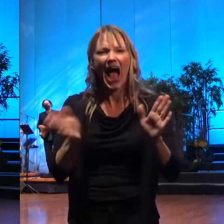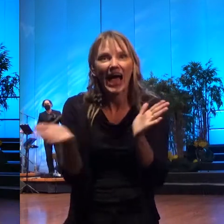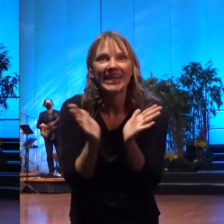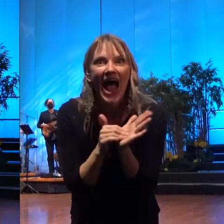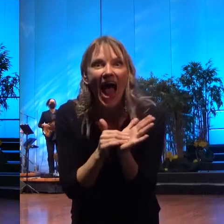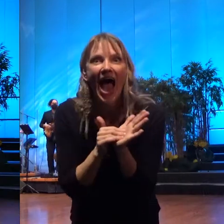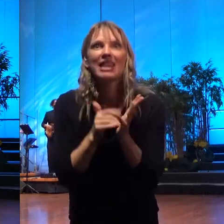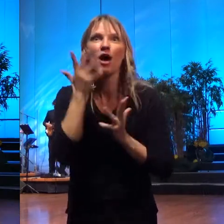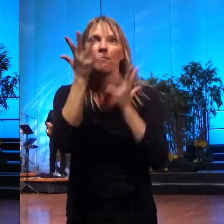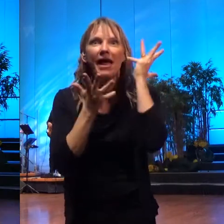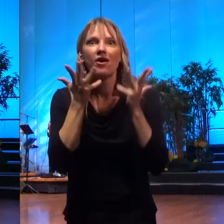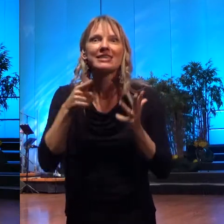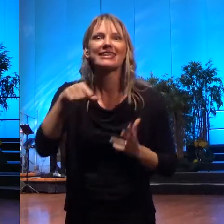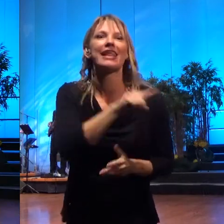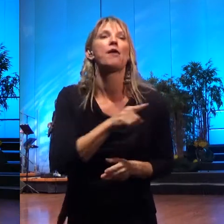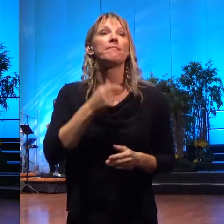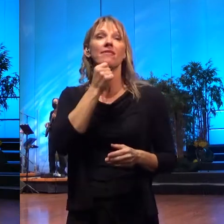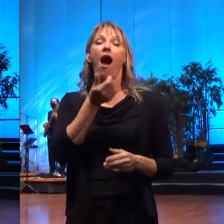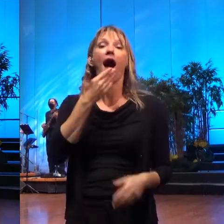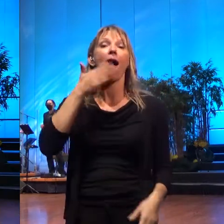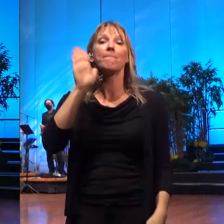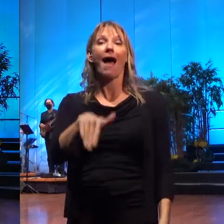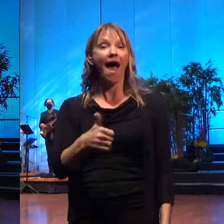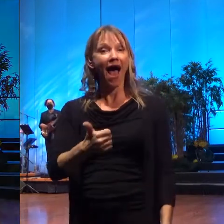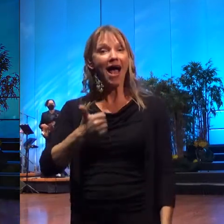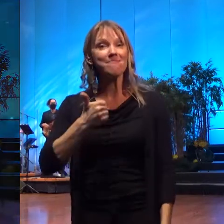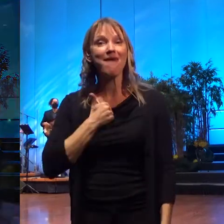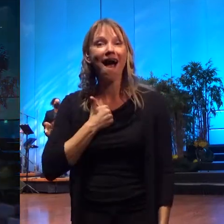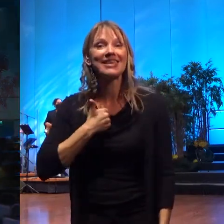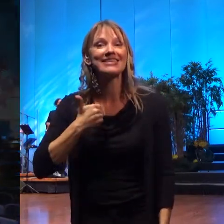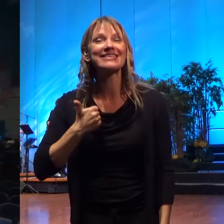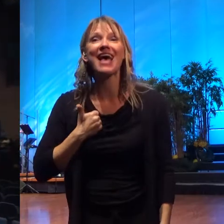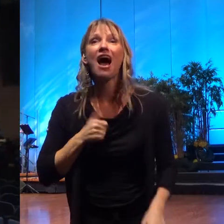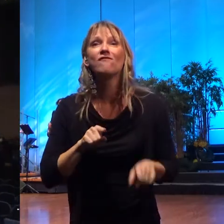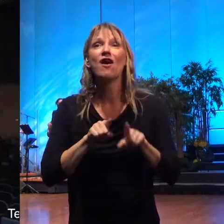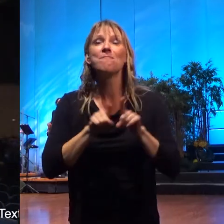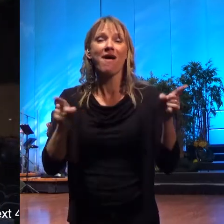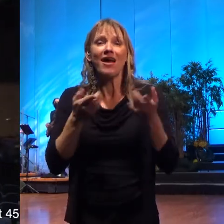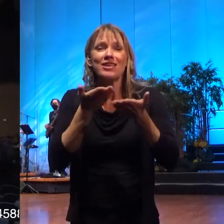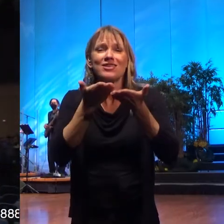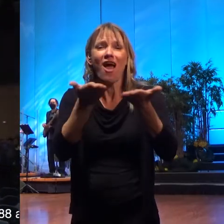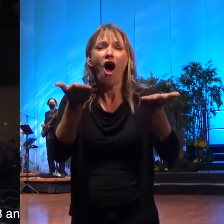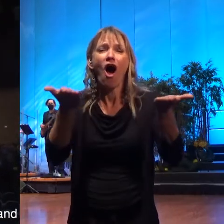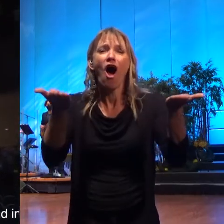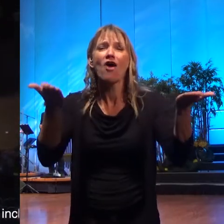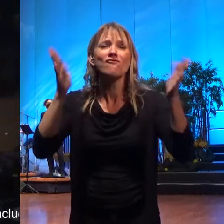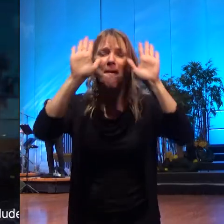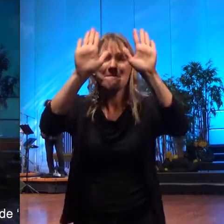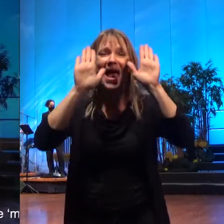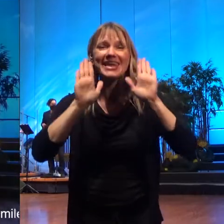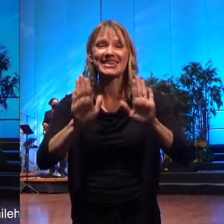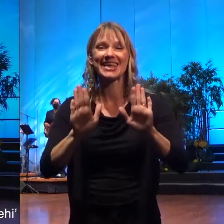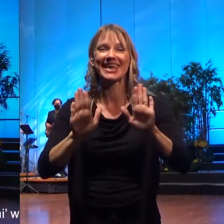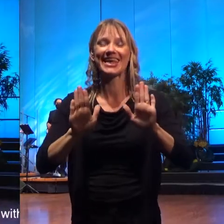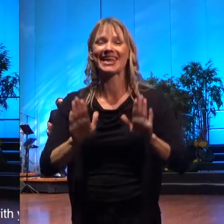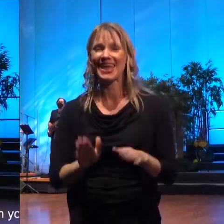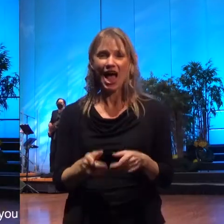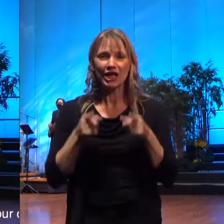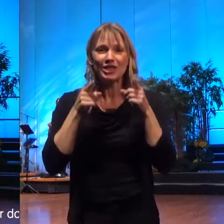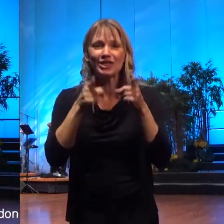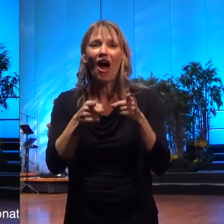Really embarrass them now, come on. I'm not bad myself, but you're